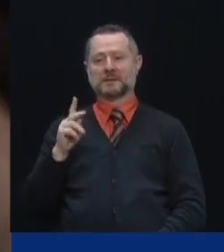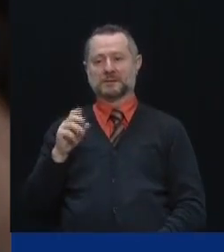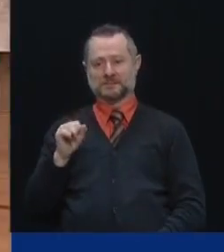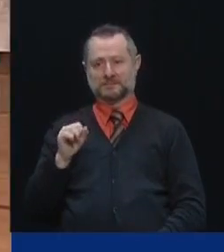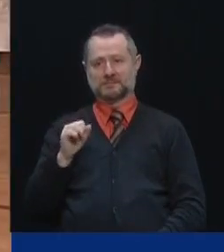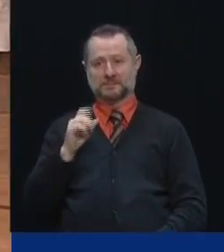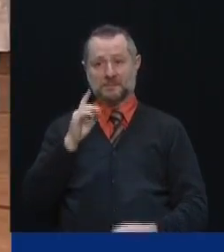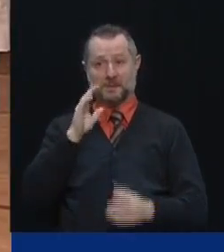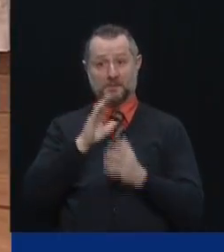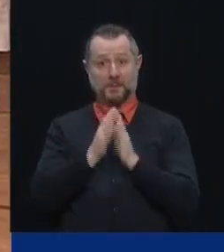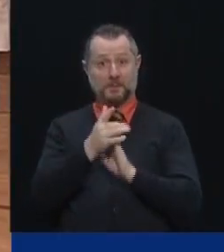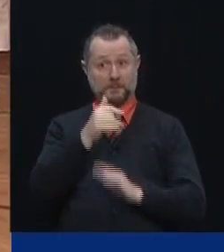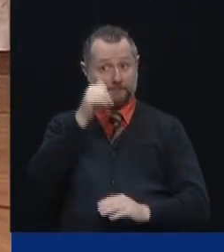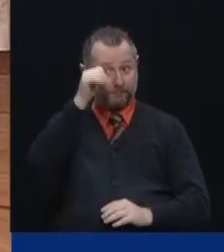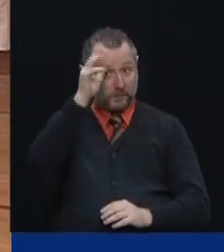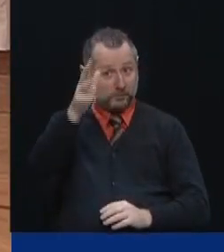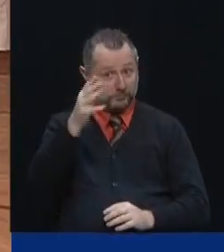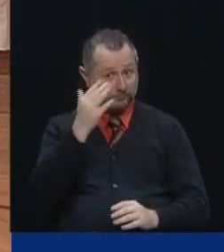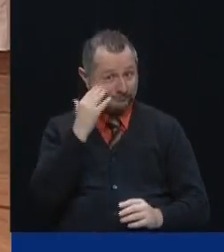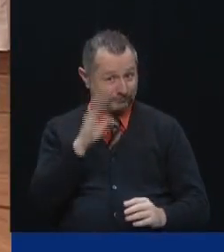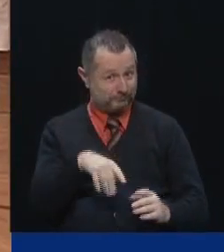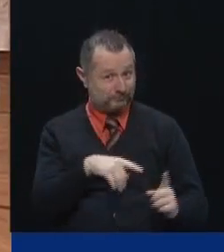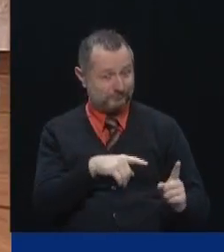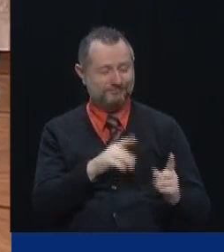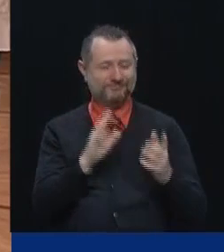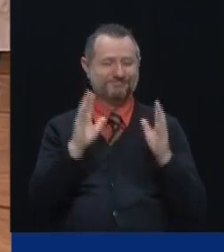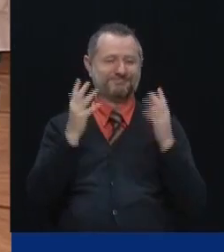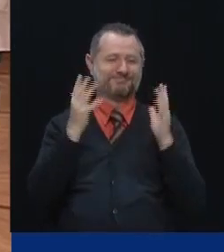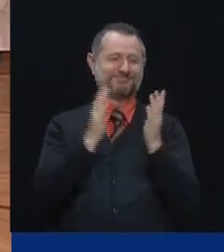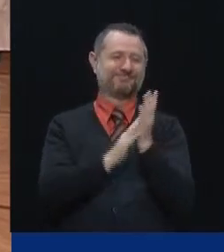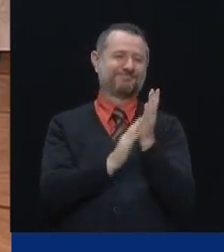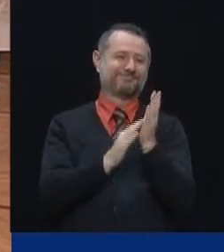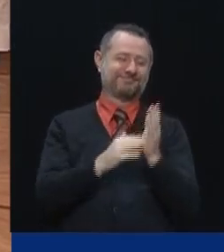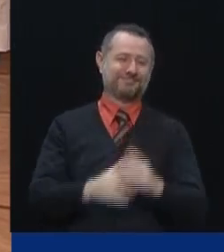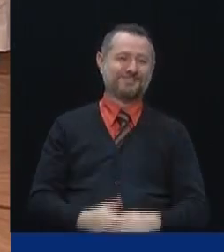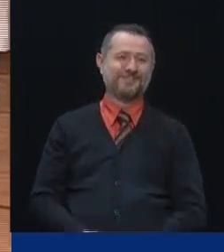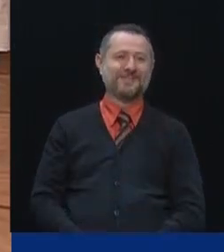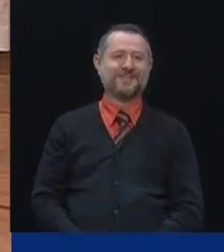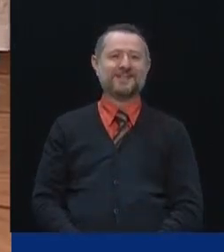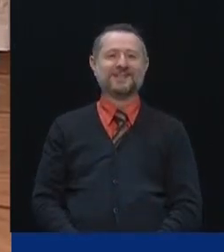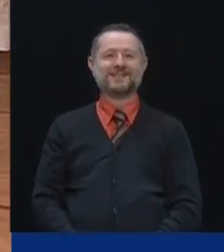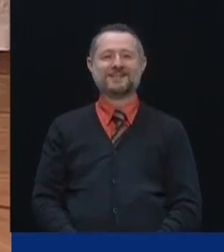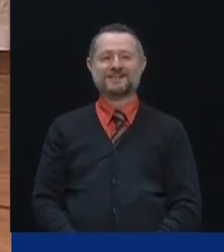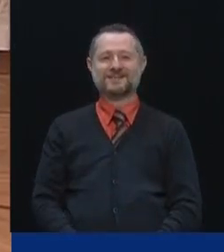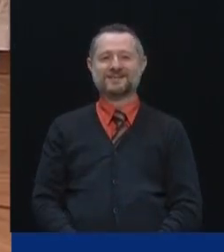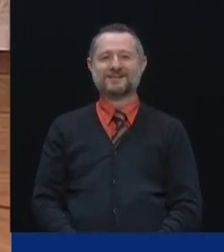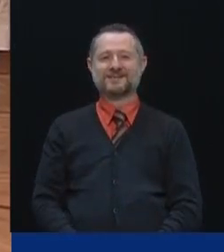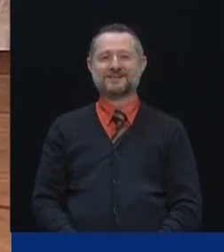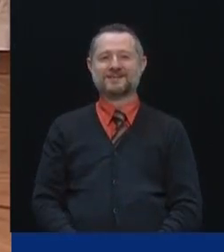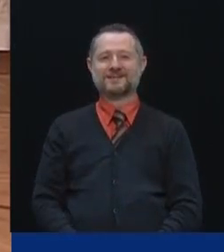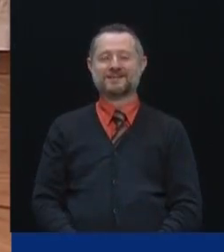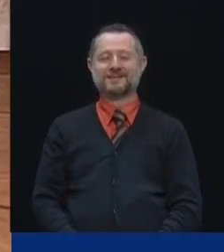grandfather. Let's give the new grandfather a bigger round of applause. Look at that.